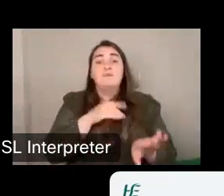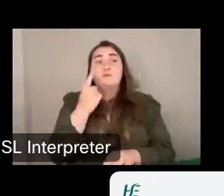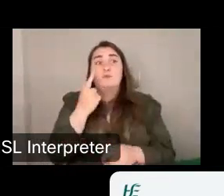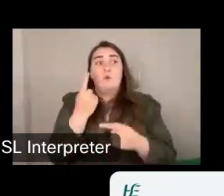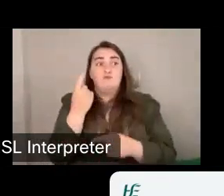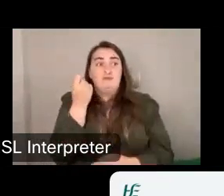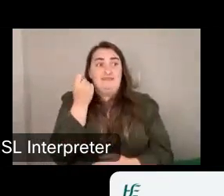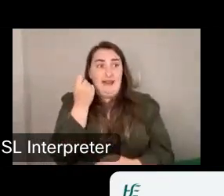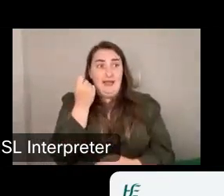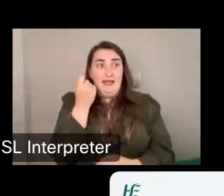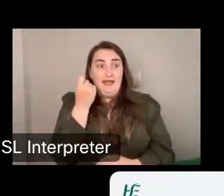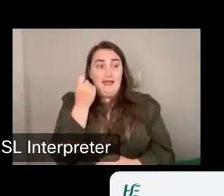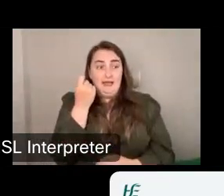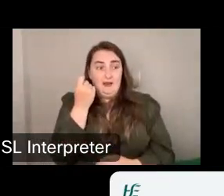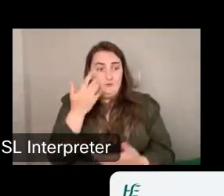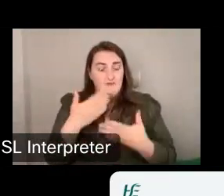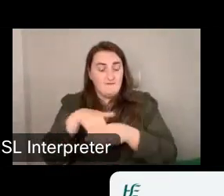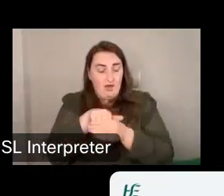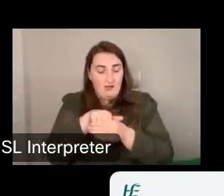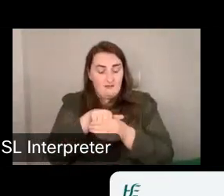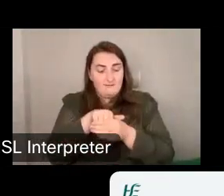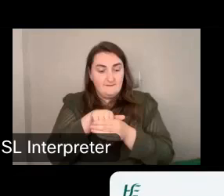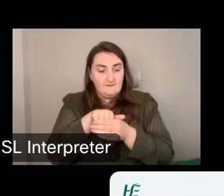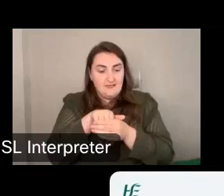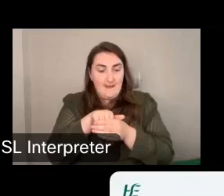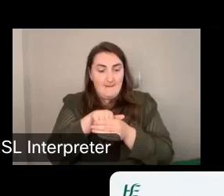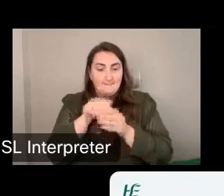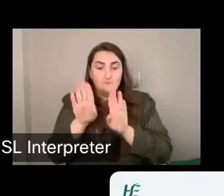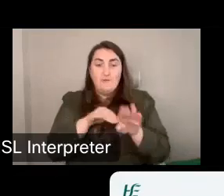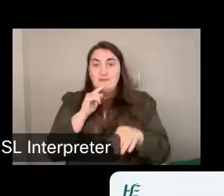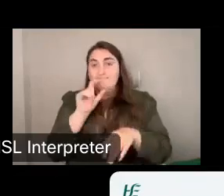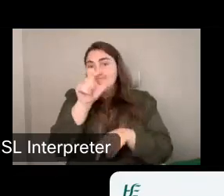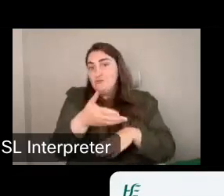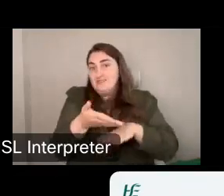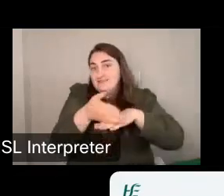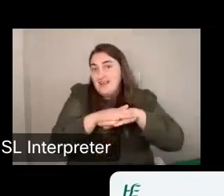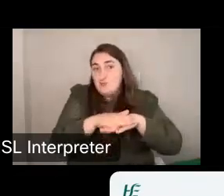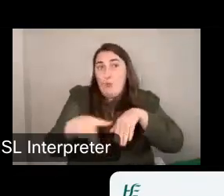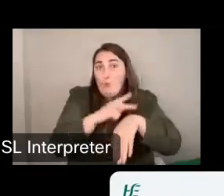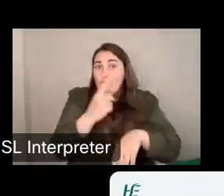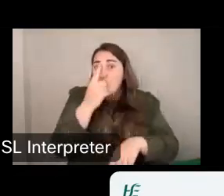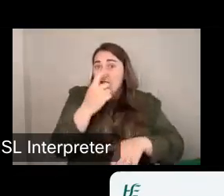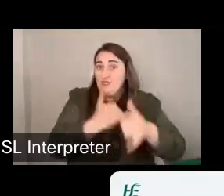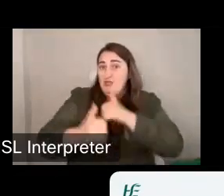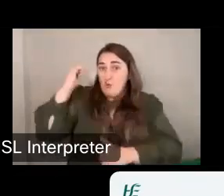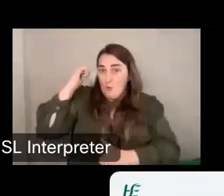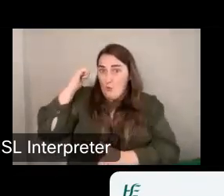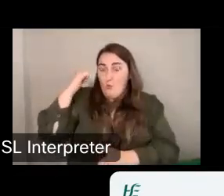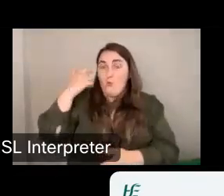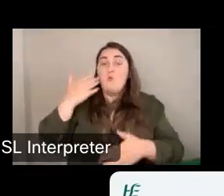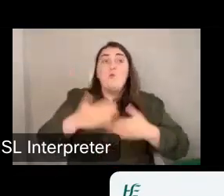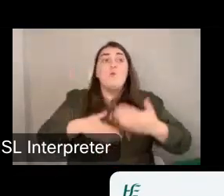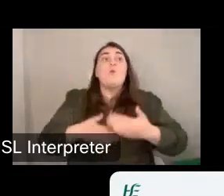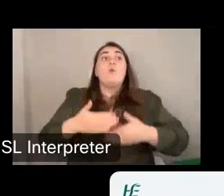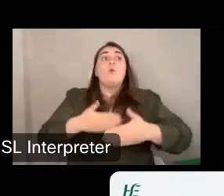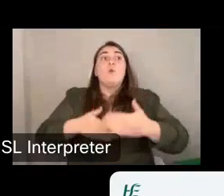recently who had been involved with an adverse death over a year ago, and had realized that occasionally